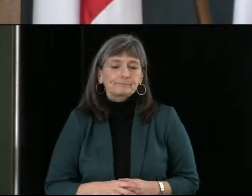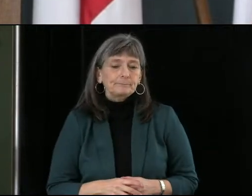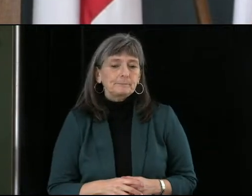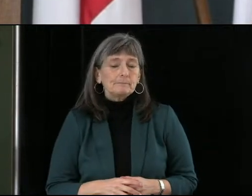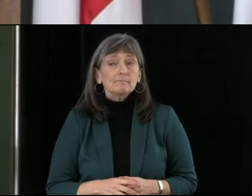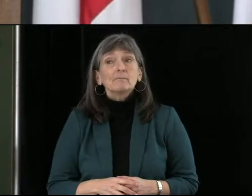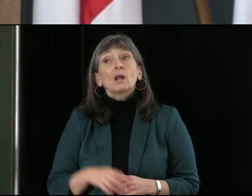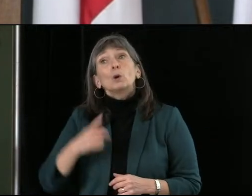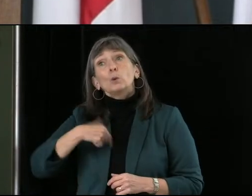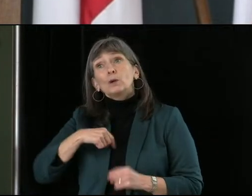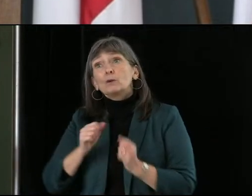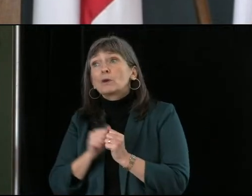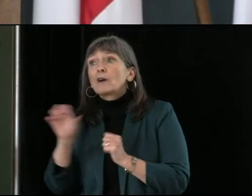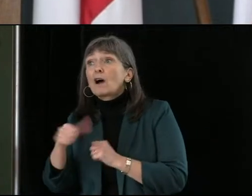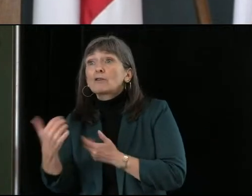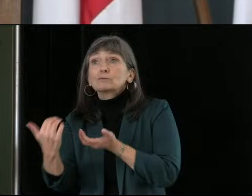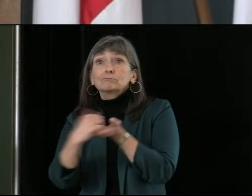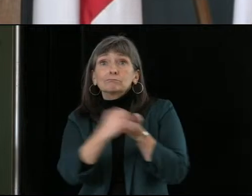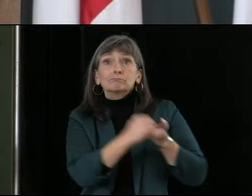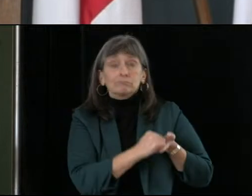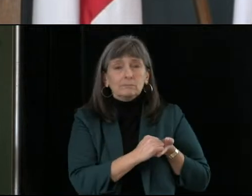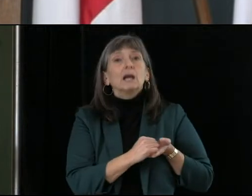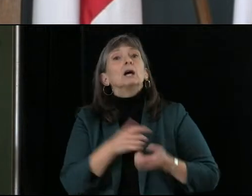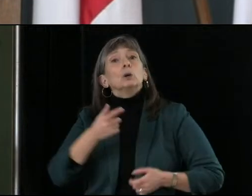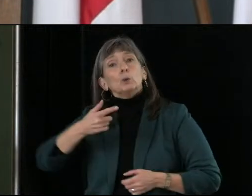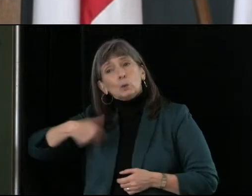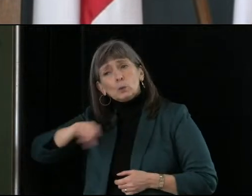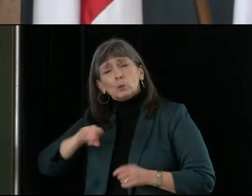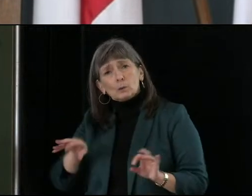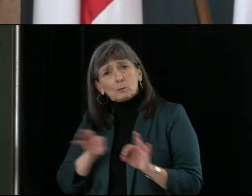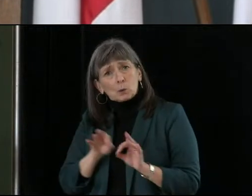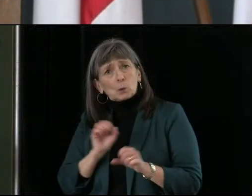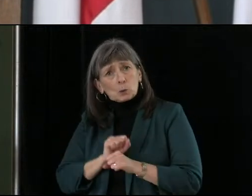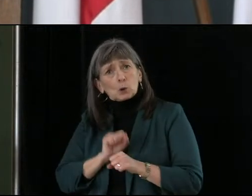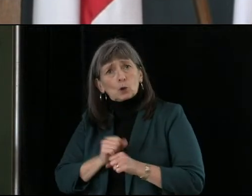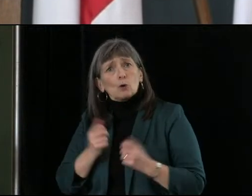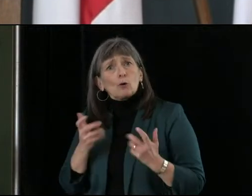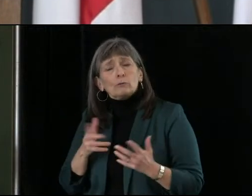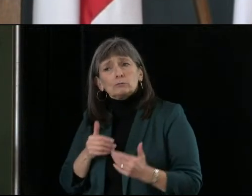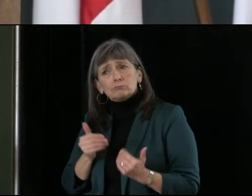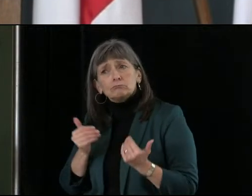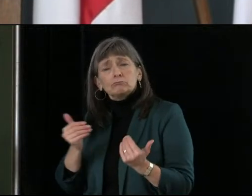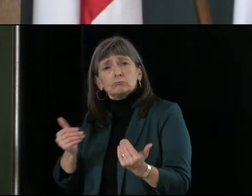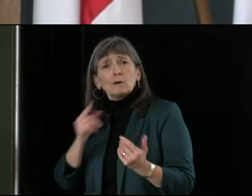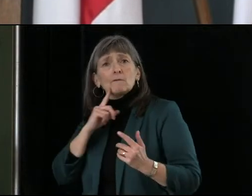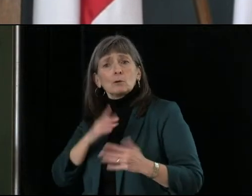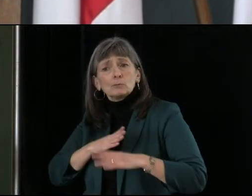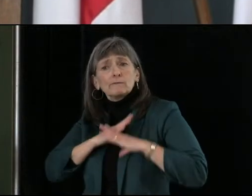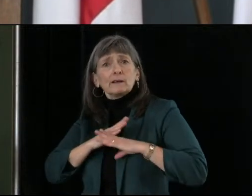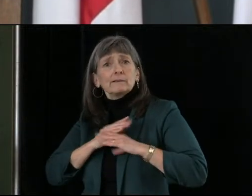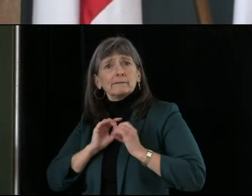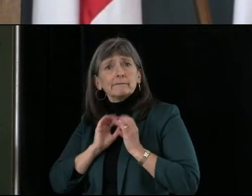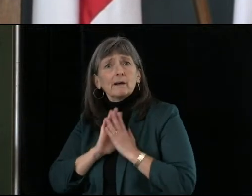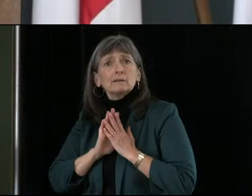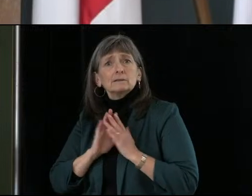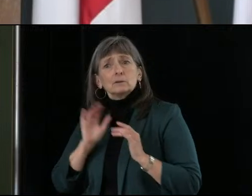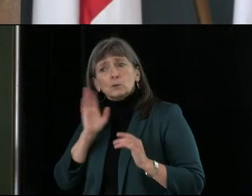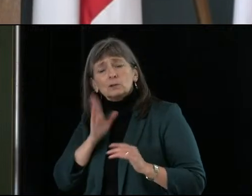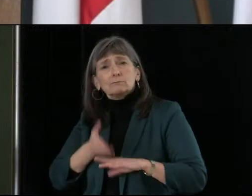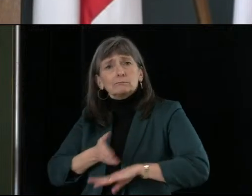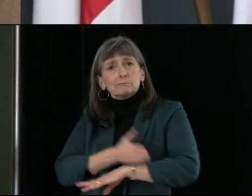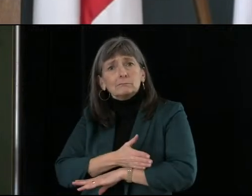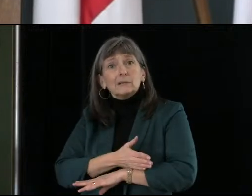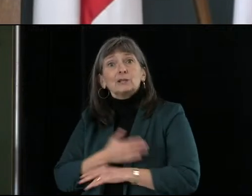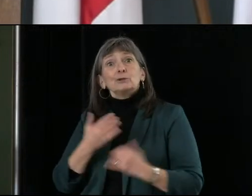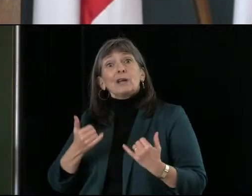Together with our stakeholders, we are doing important work in the area of violence prevention, and today we will raise the